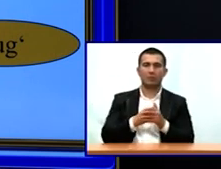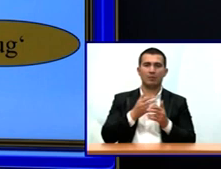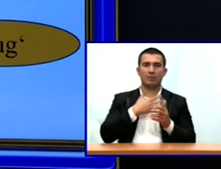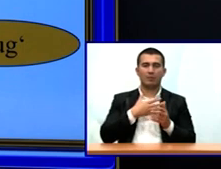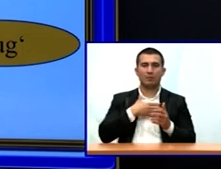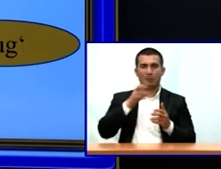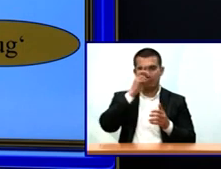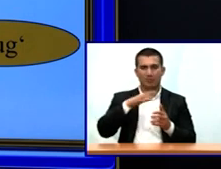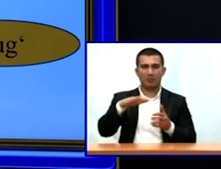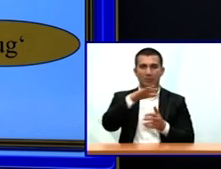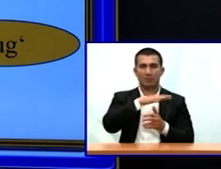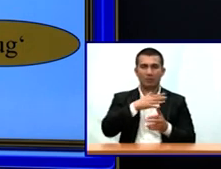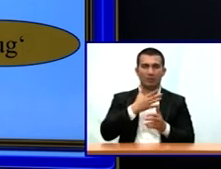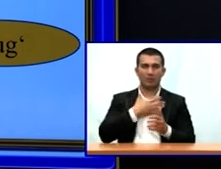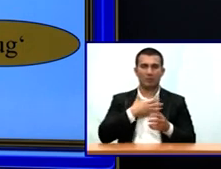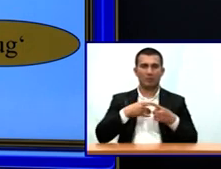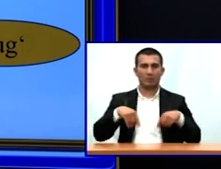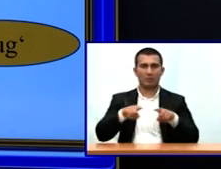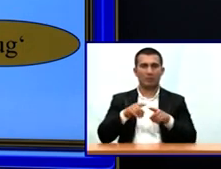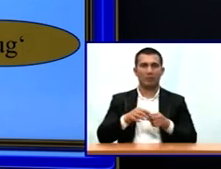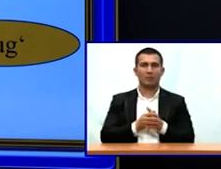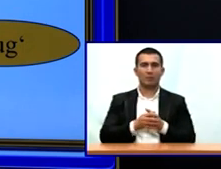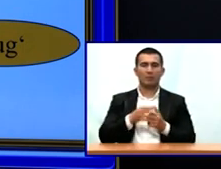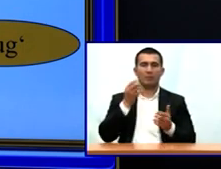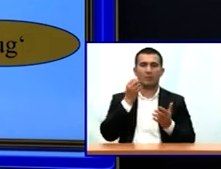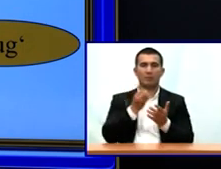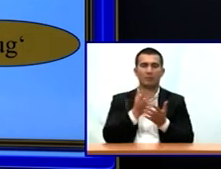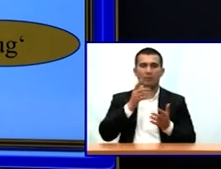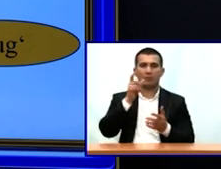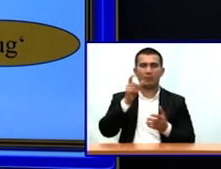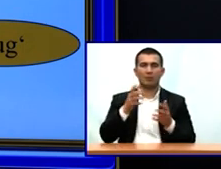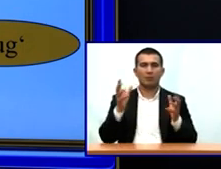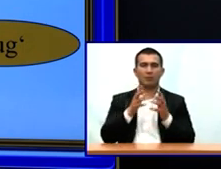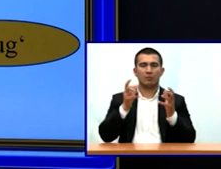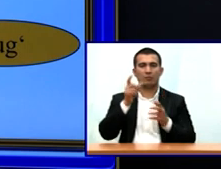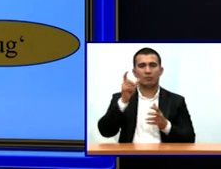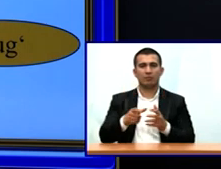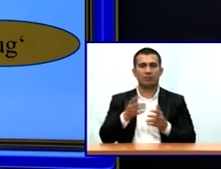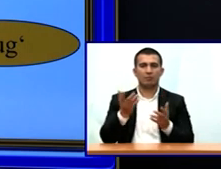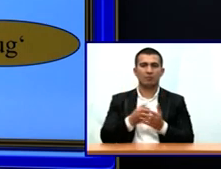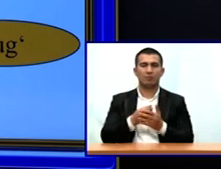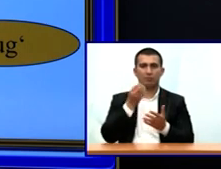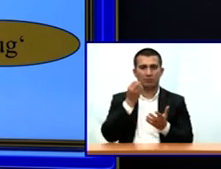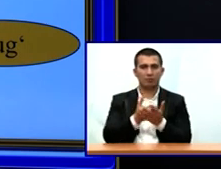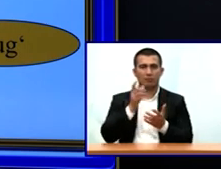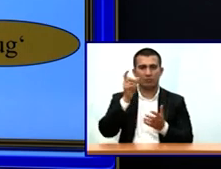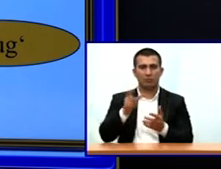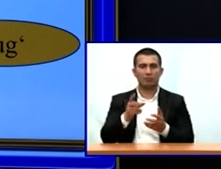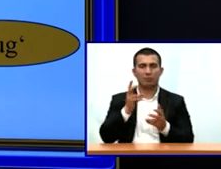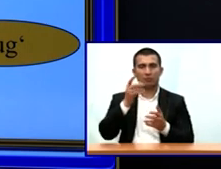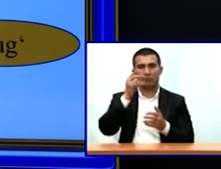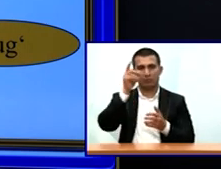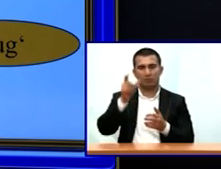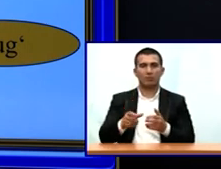vatanda, yurtda, mamlakatda, muqaddas, e'zozli, ulug', inson, odam,